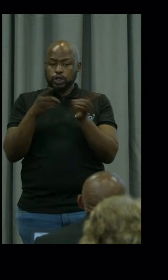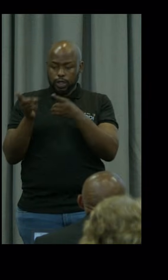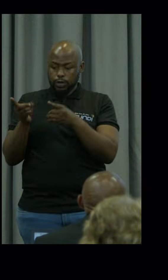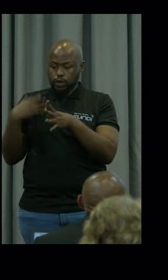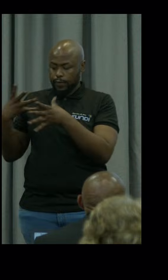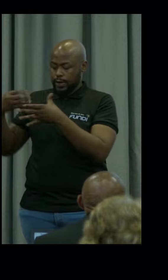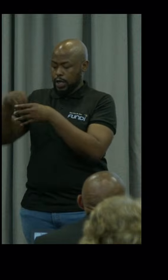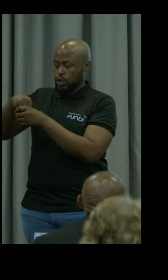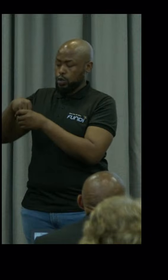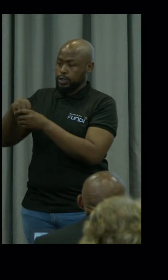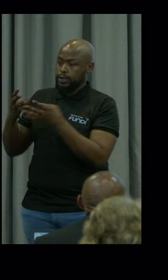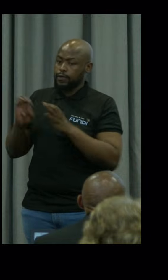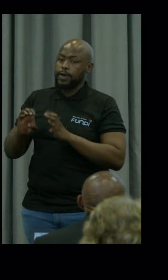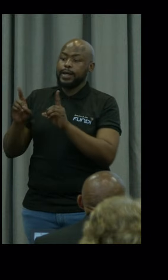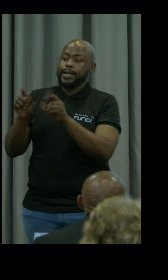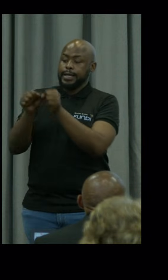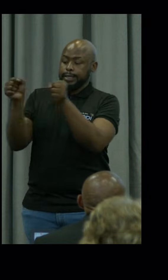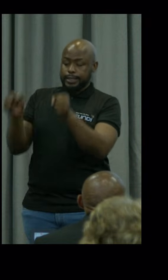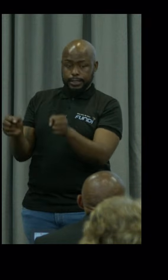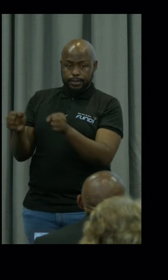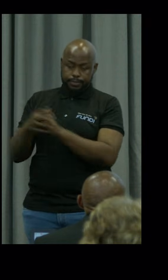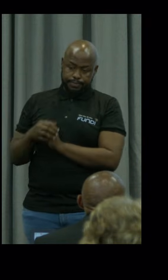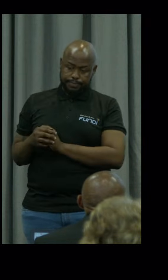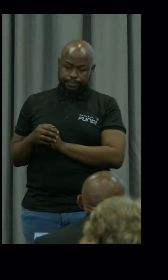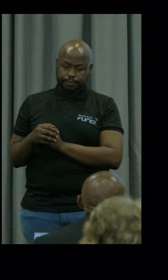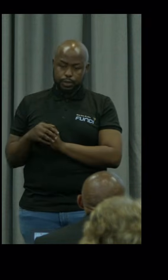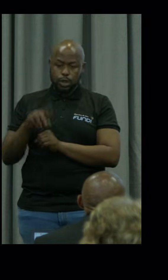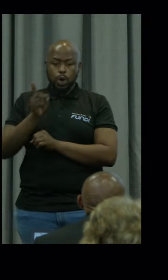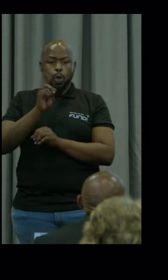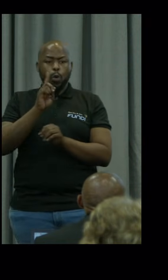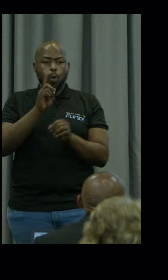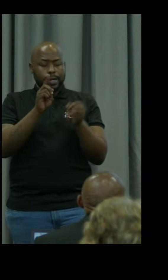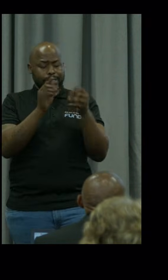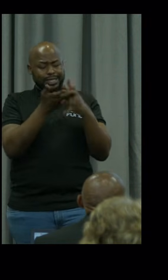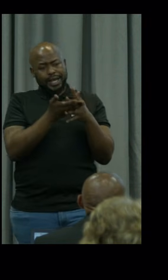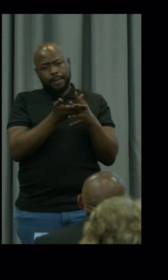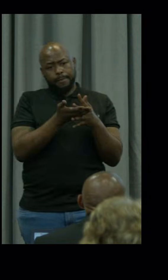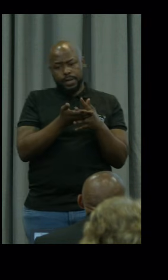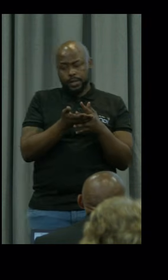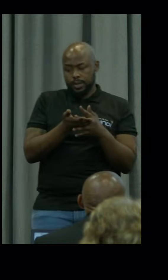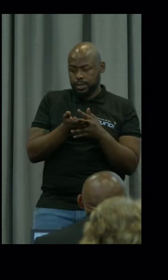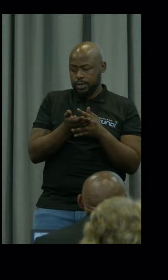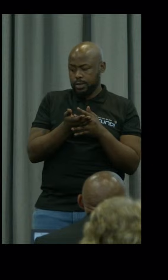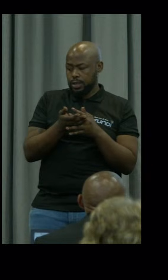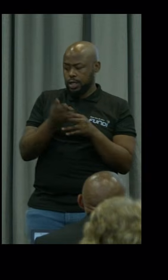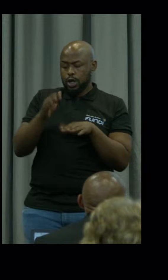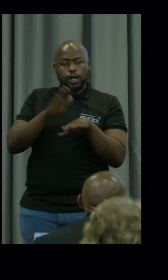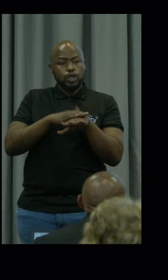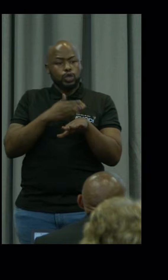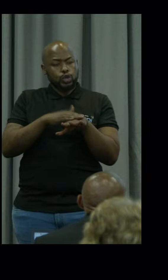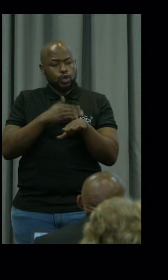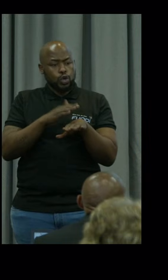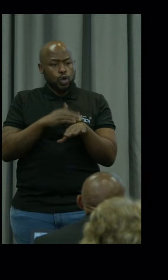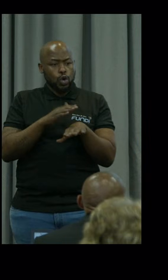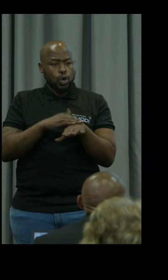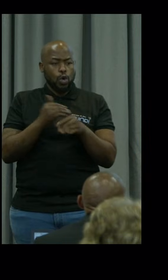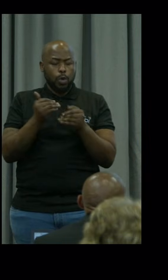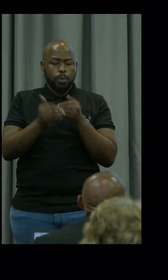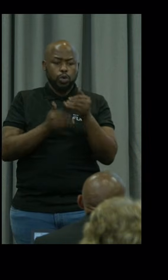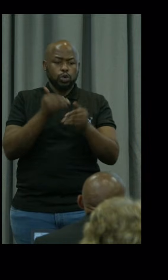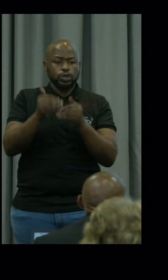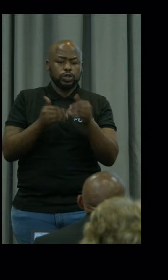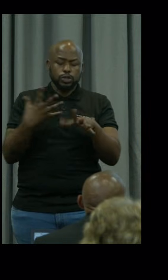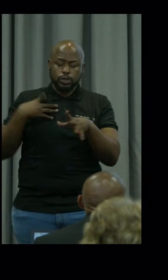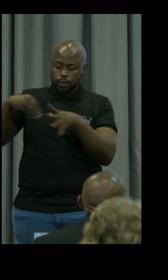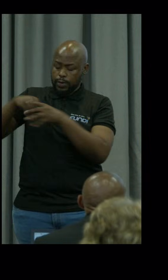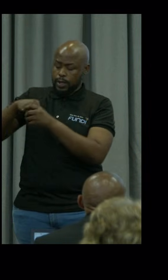inclusive education system. What is the gap? The slow process of inclusive education